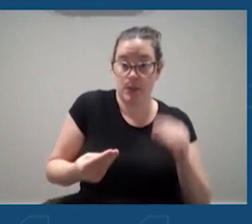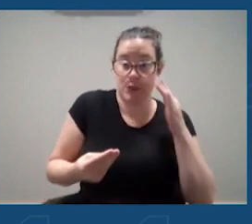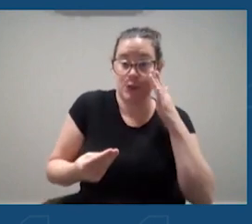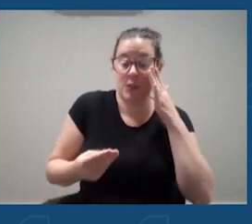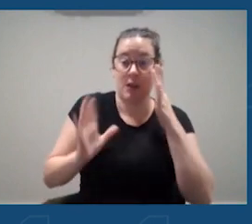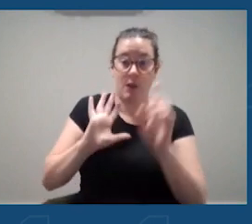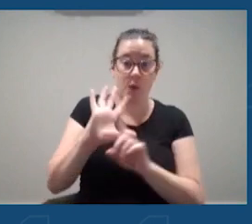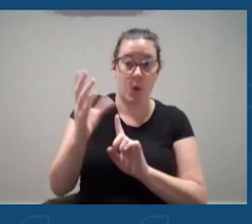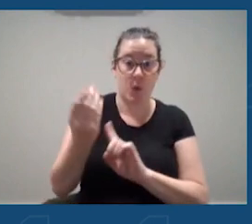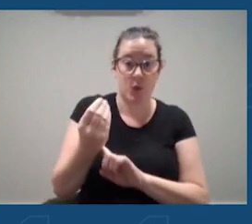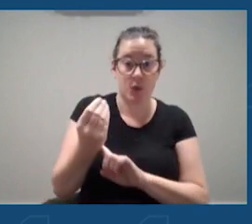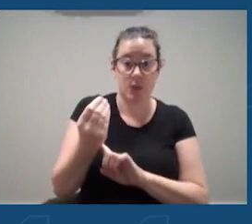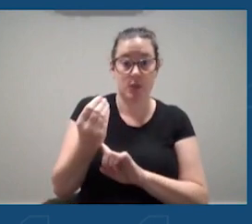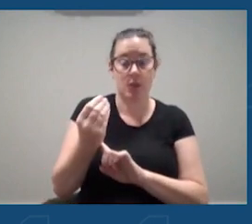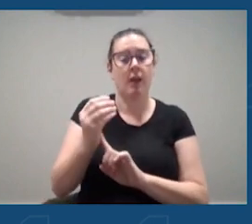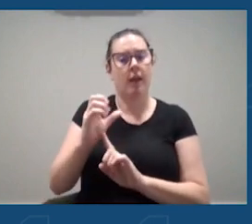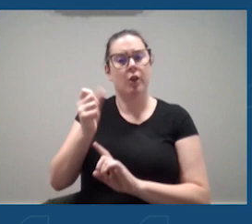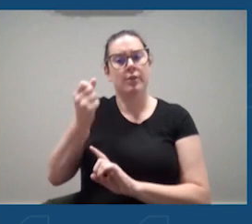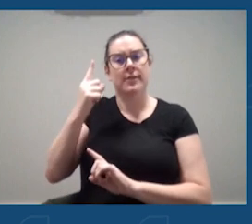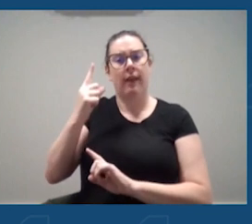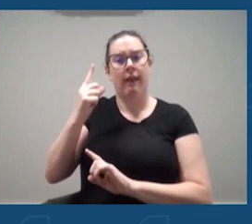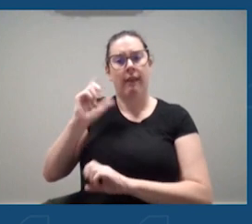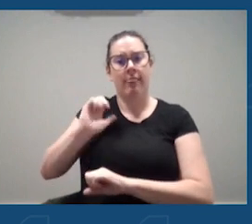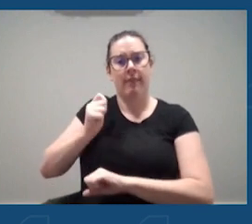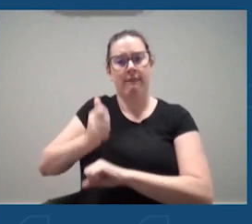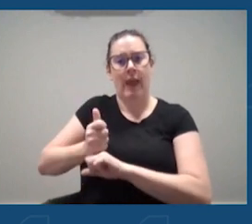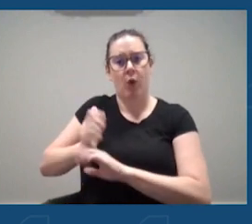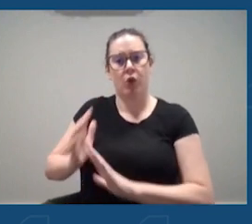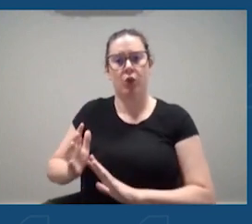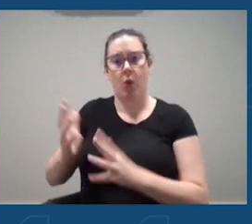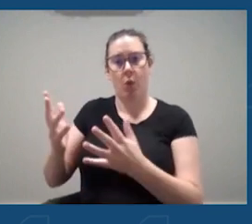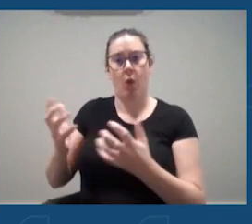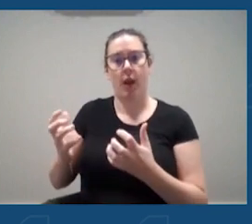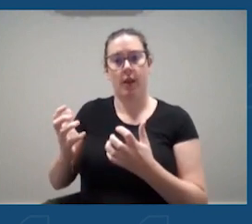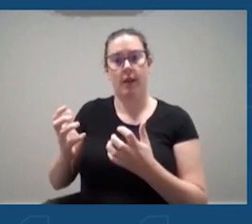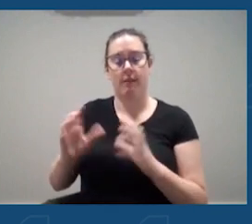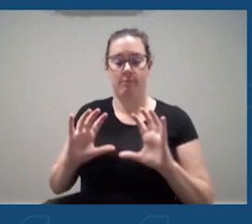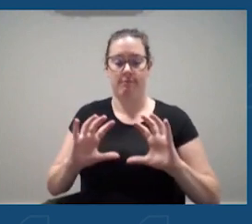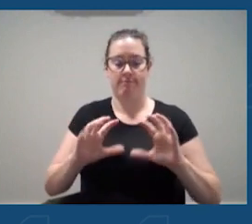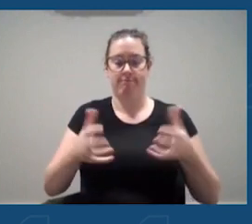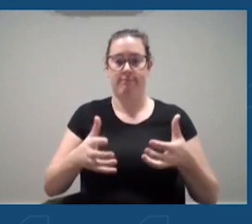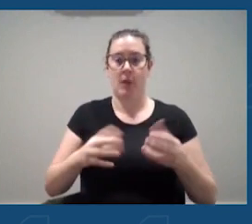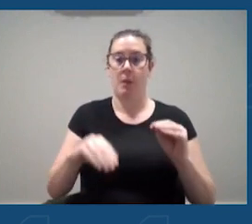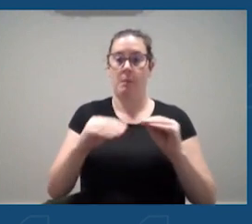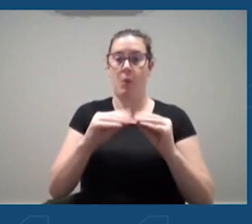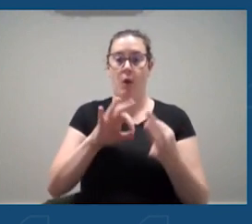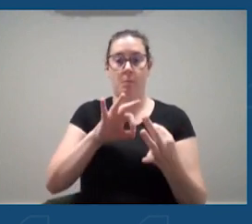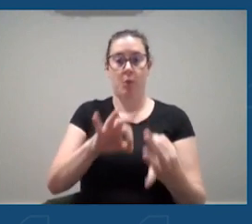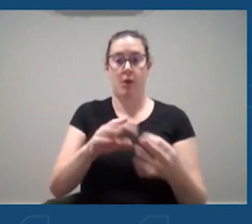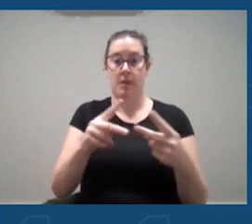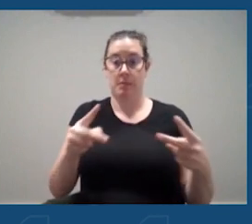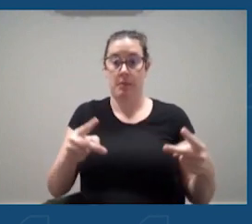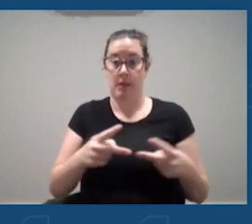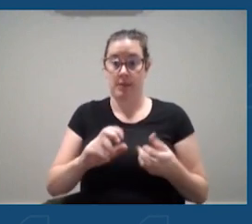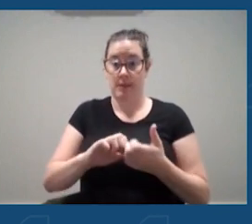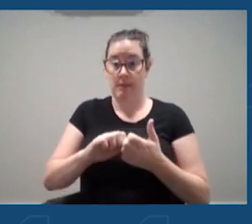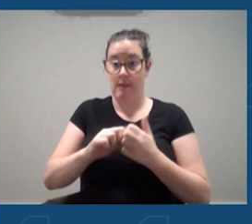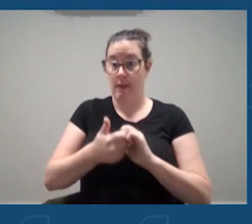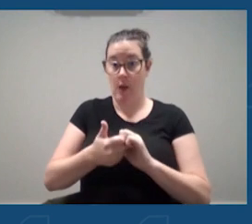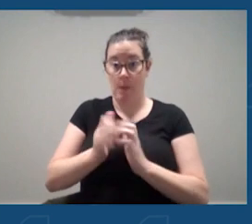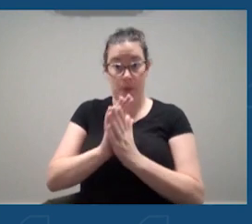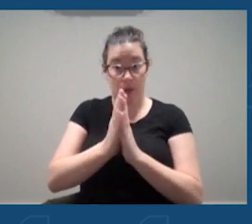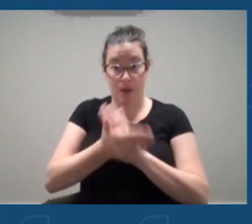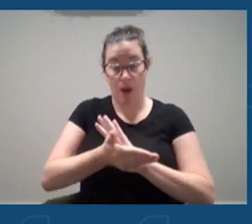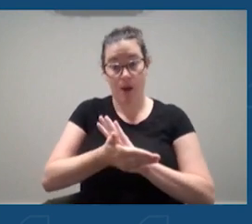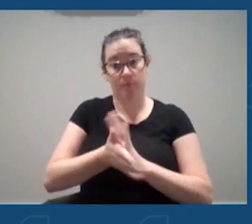the founders wanted, a more perfect place. And the way we do that is by standing together,